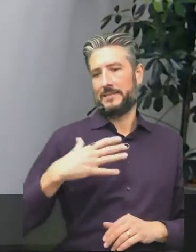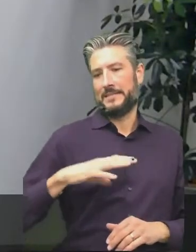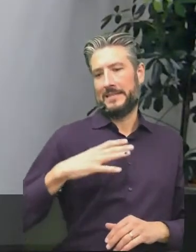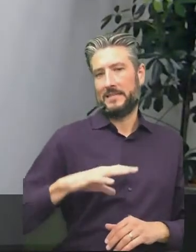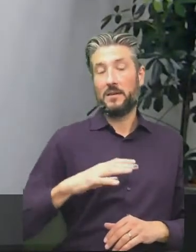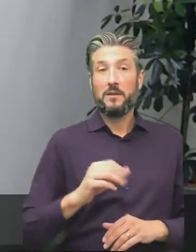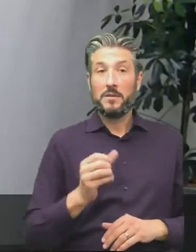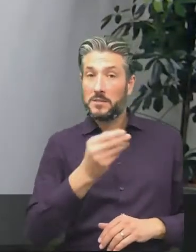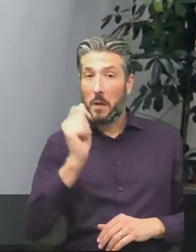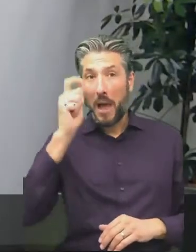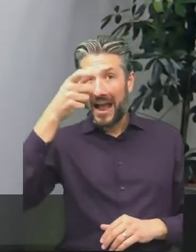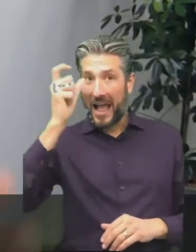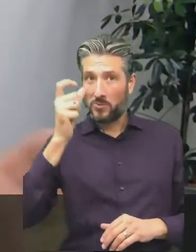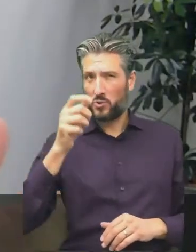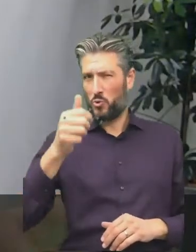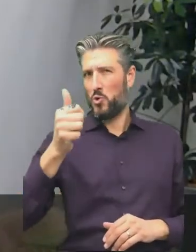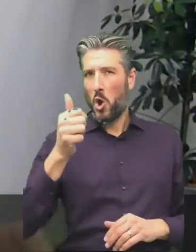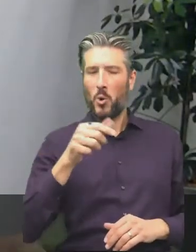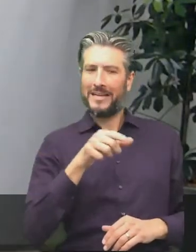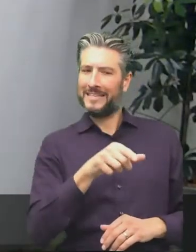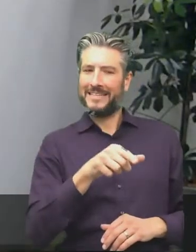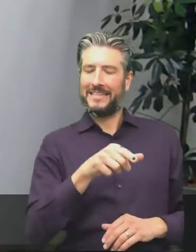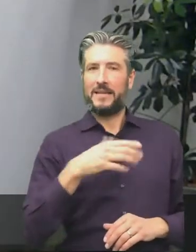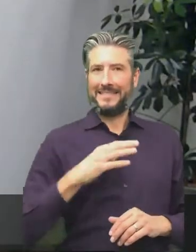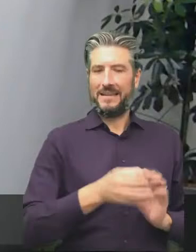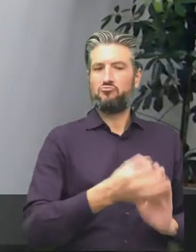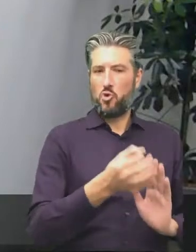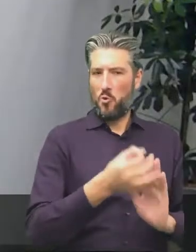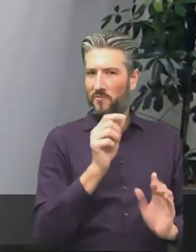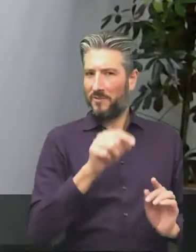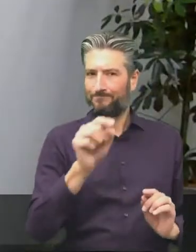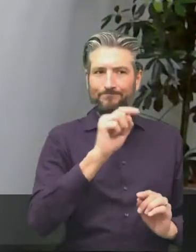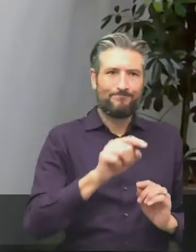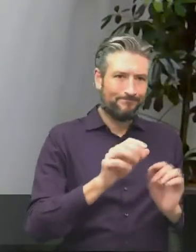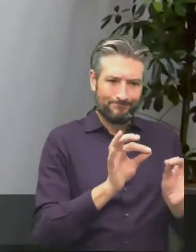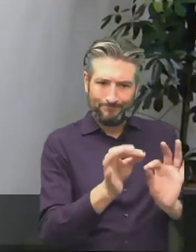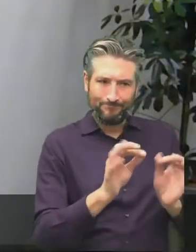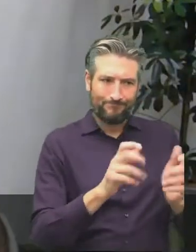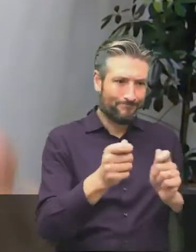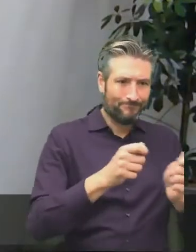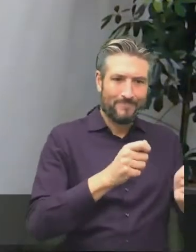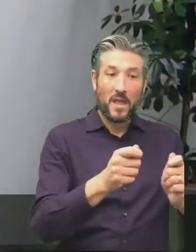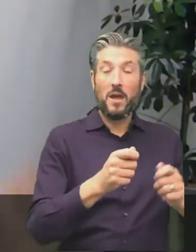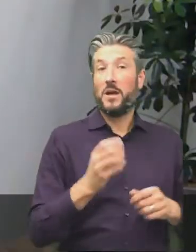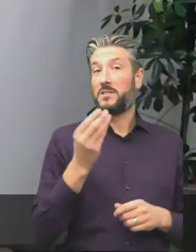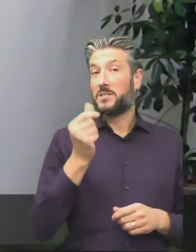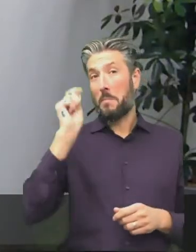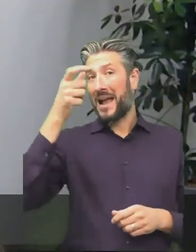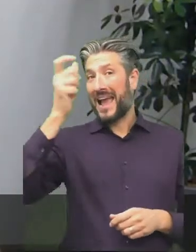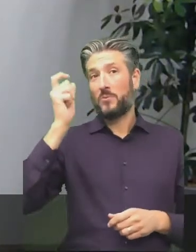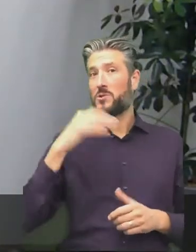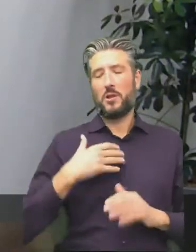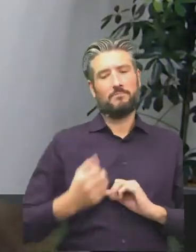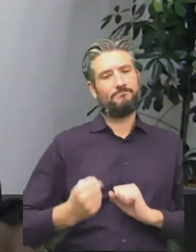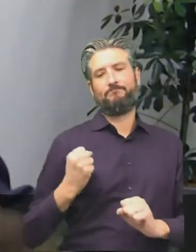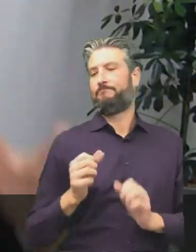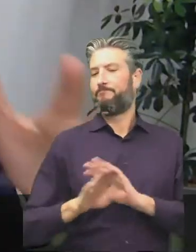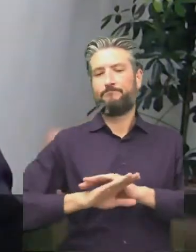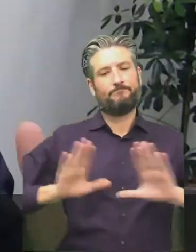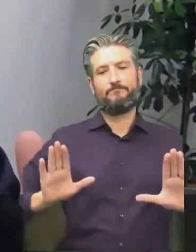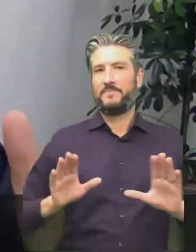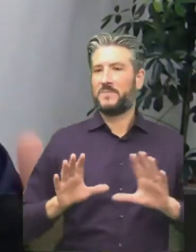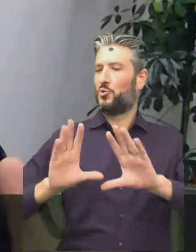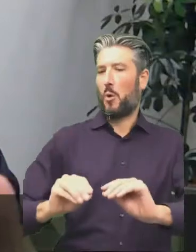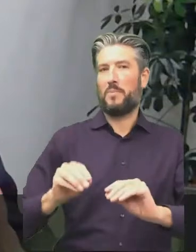challenges posed by their schemes. Some councils have decided to pull the plug on their schemes because there were too many issues with their schemes. But most